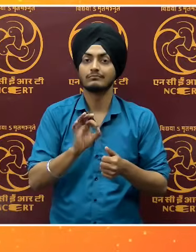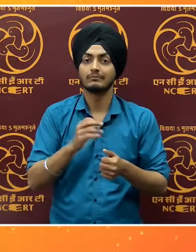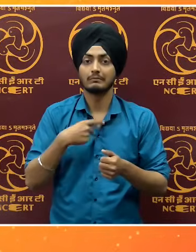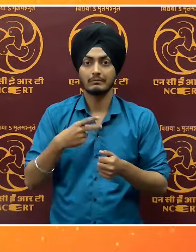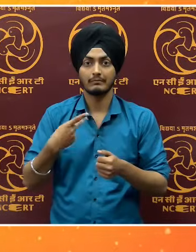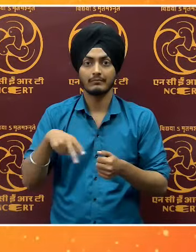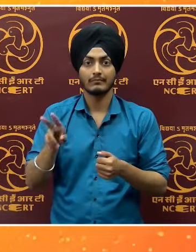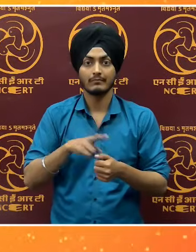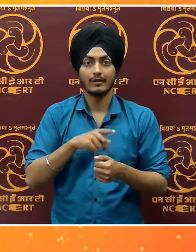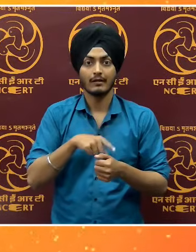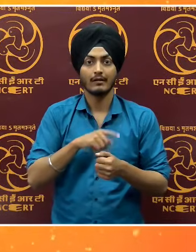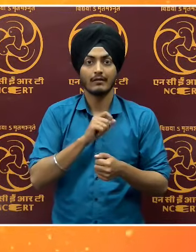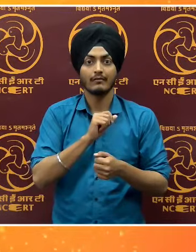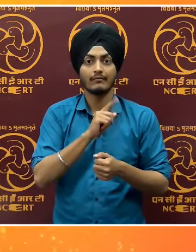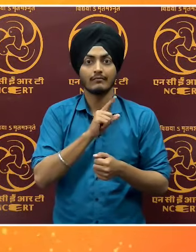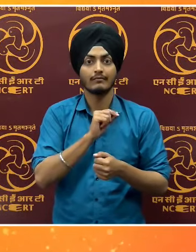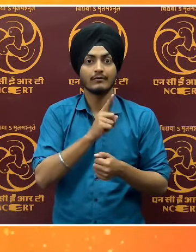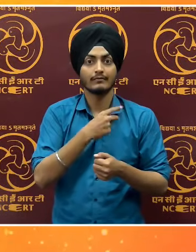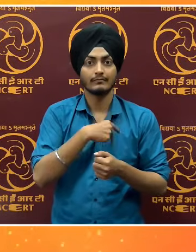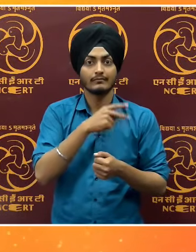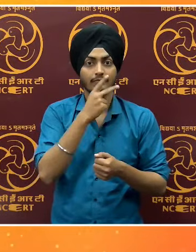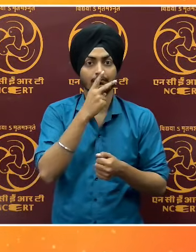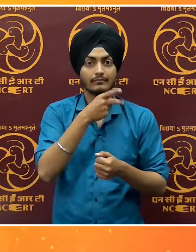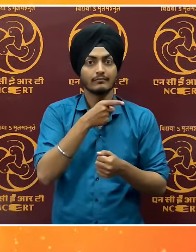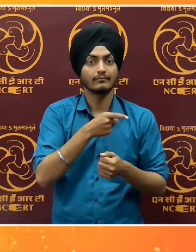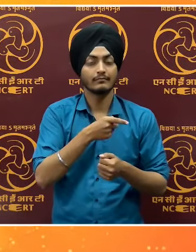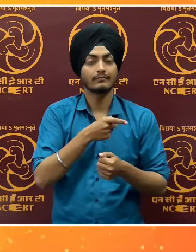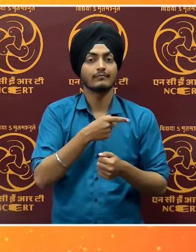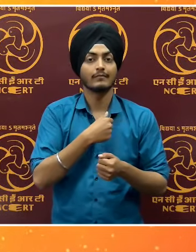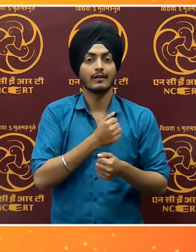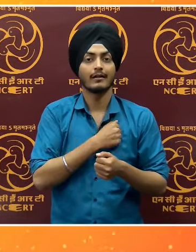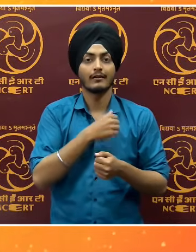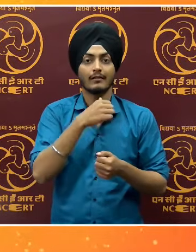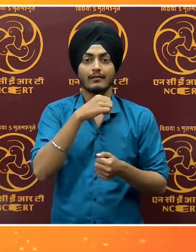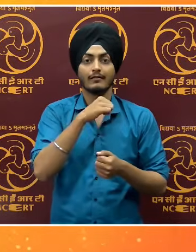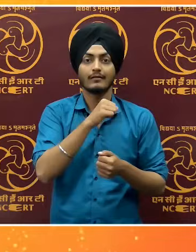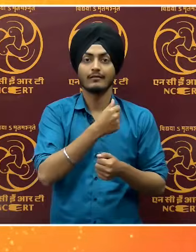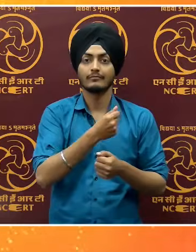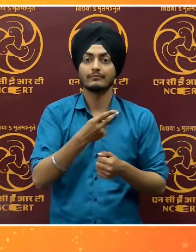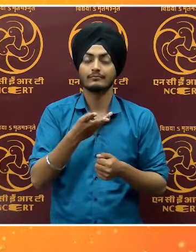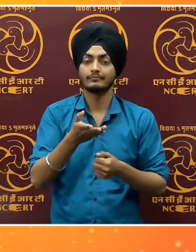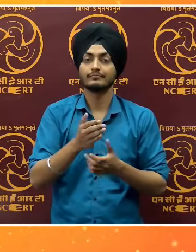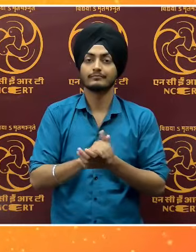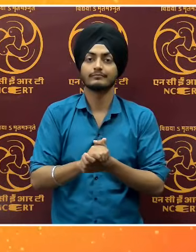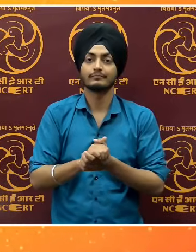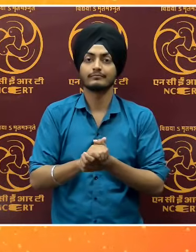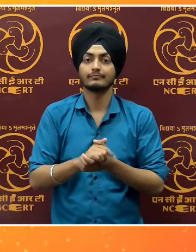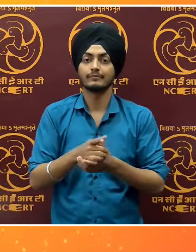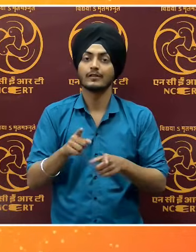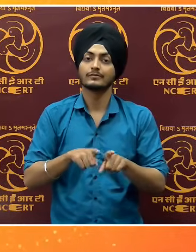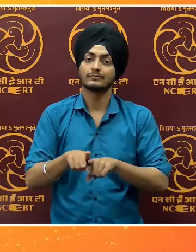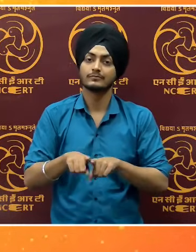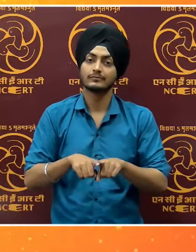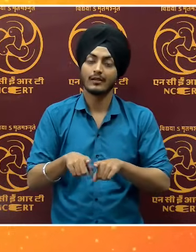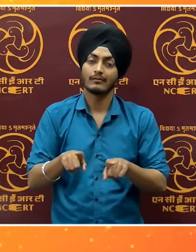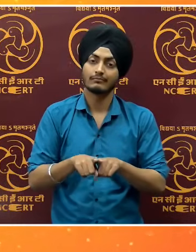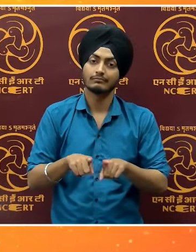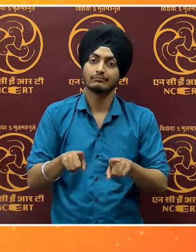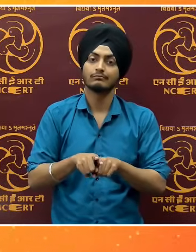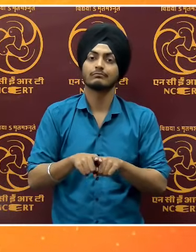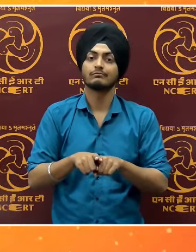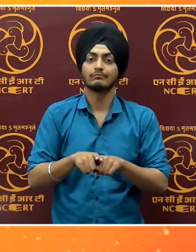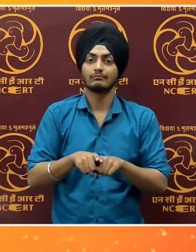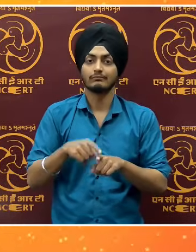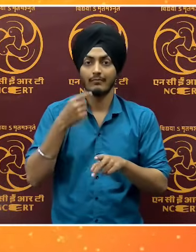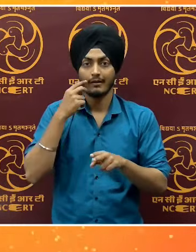comparing with the first case, we can say that RB is 9 times RA. In the similar way, if we calculate